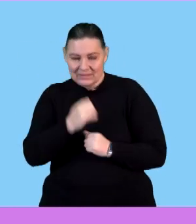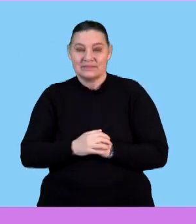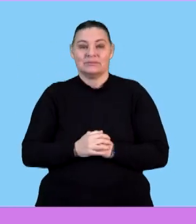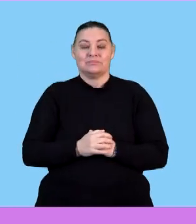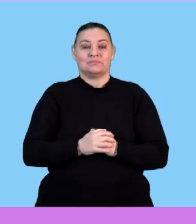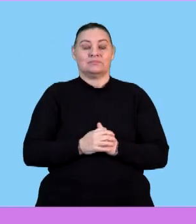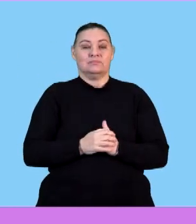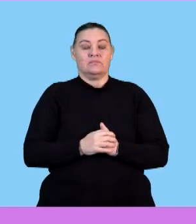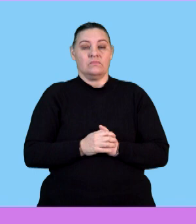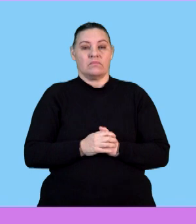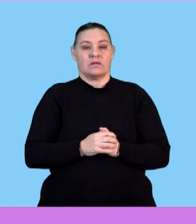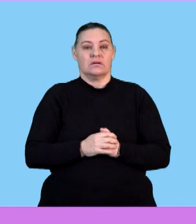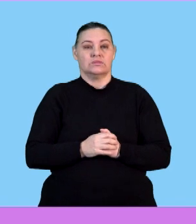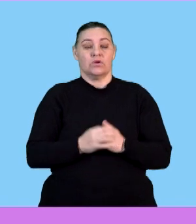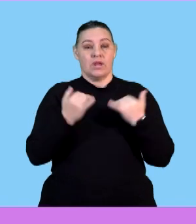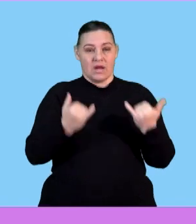excuse me,